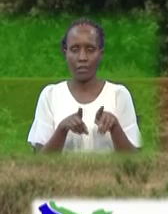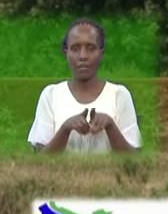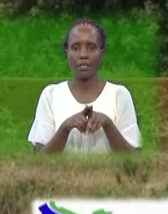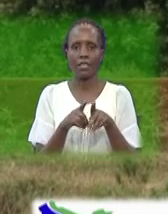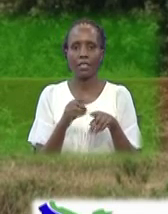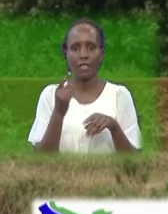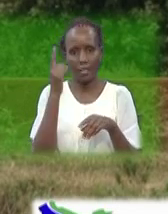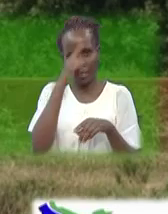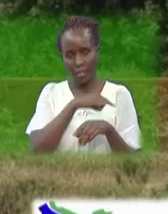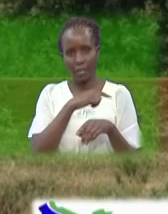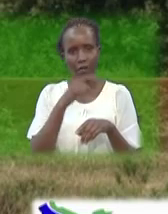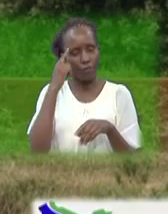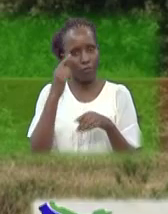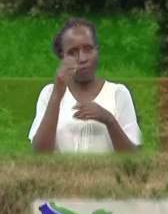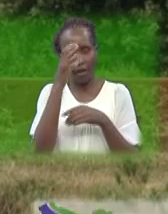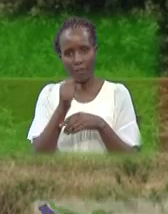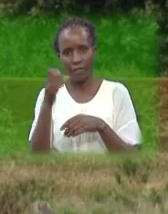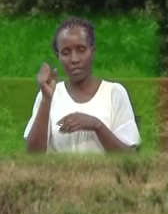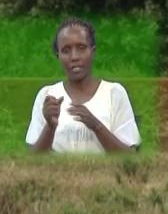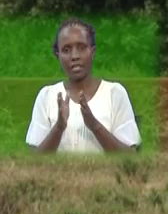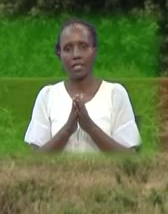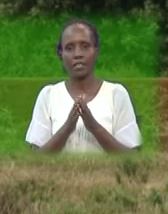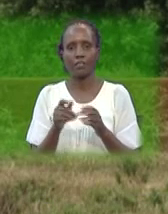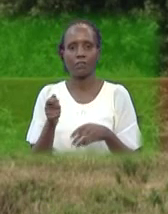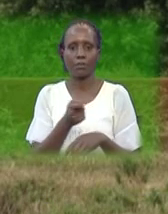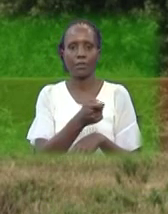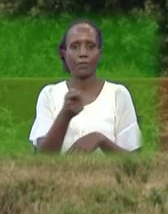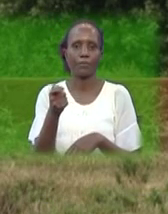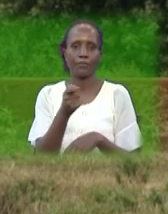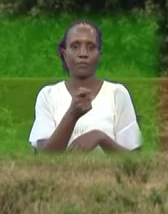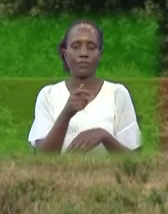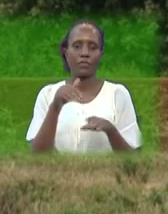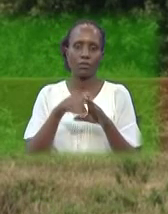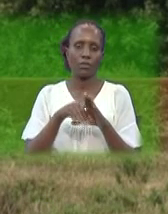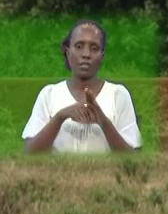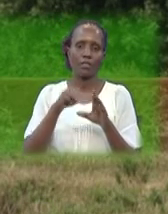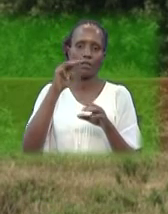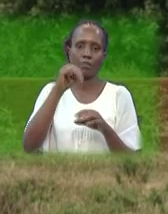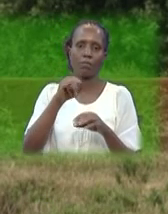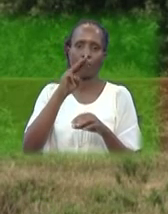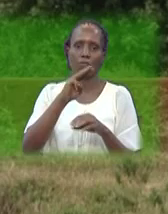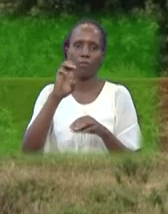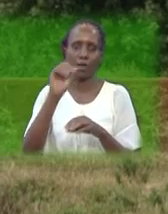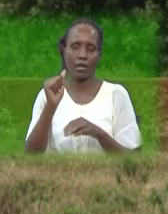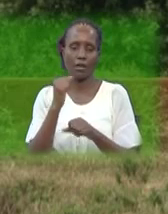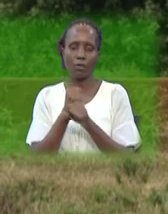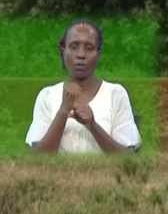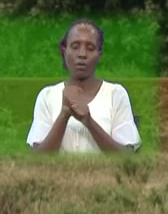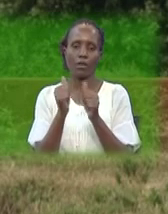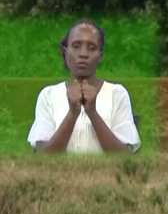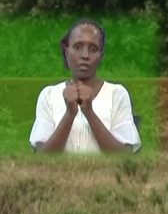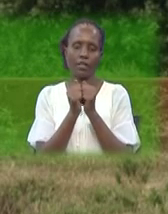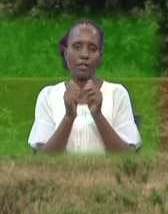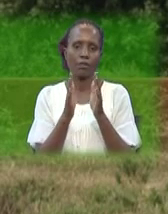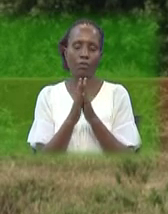probable dates for harvesting and even spraying. So usually in a moya irrigation scheme, we work hand